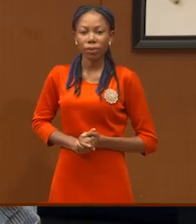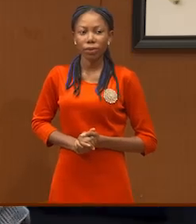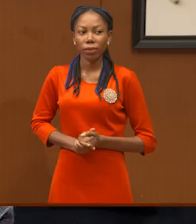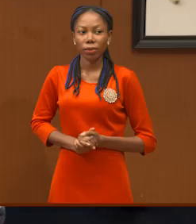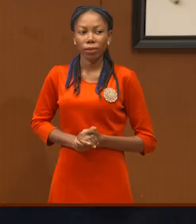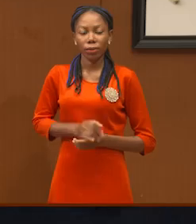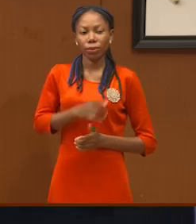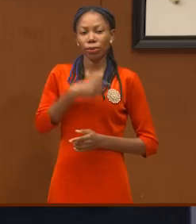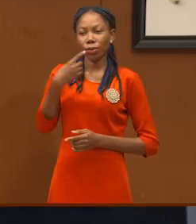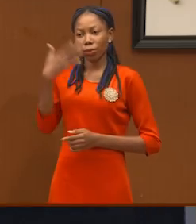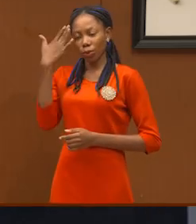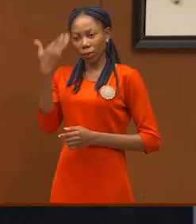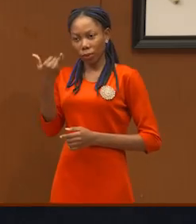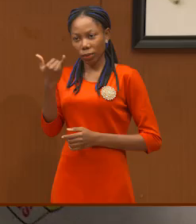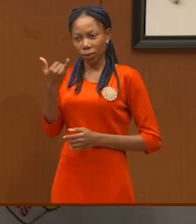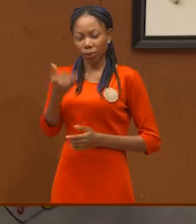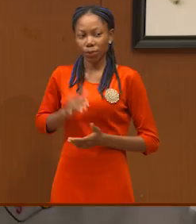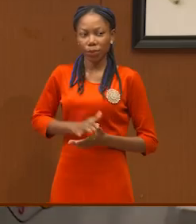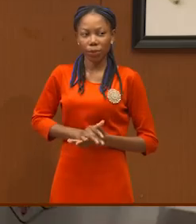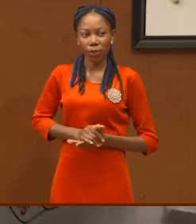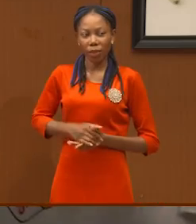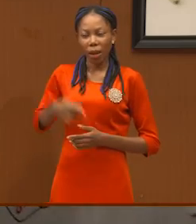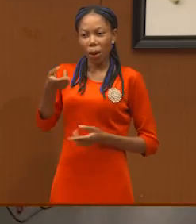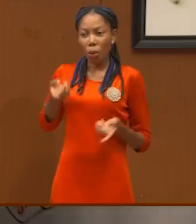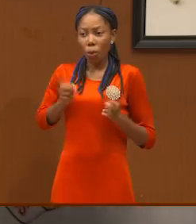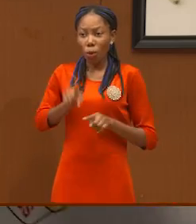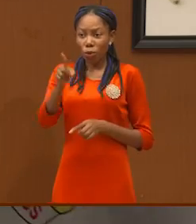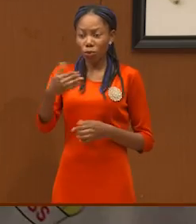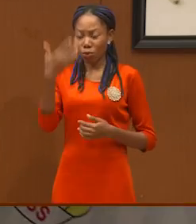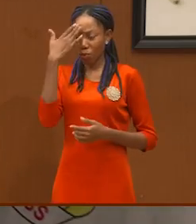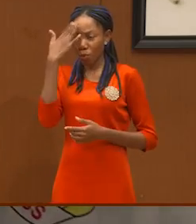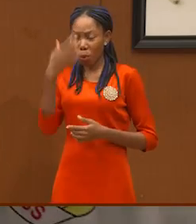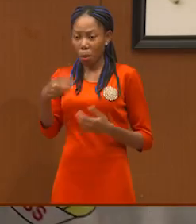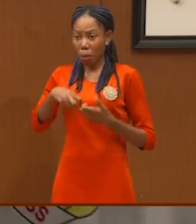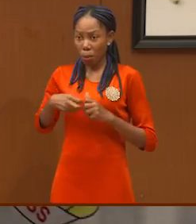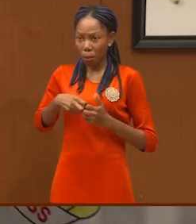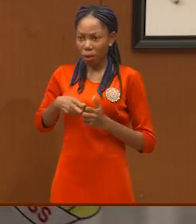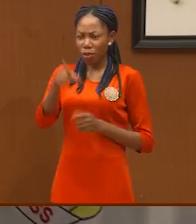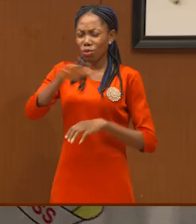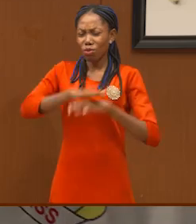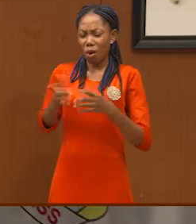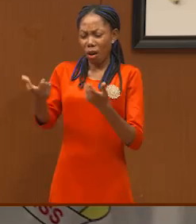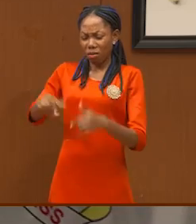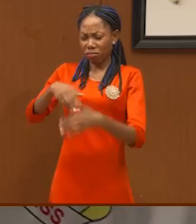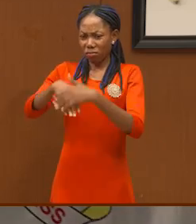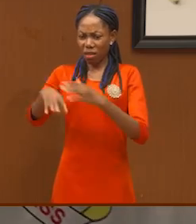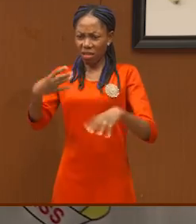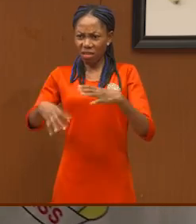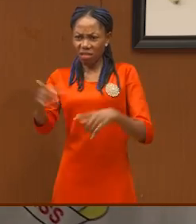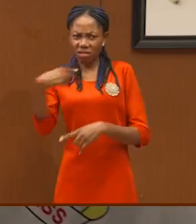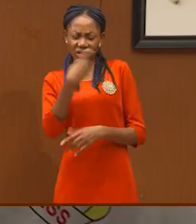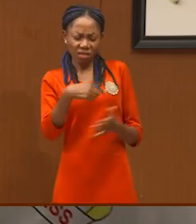You know why? You see, when you have a claim in court, Yes, ma'am. you don't come to court and say somebody is